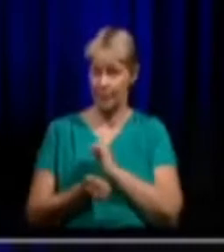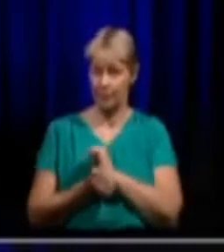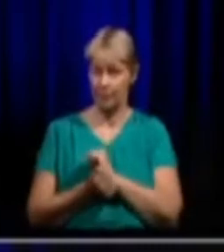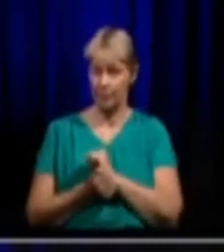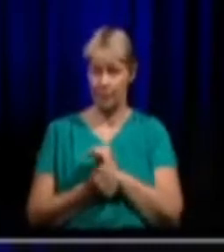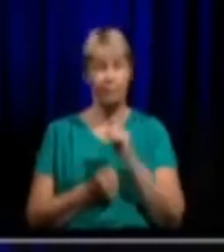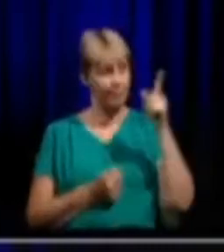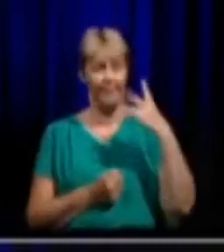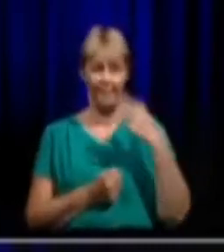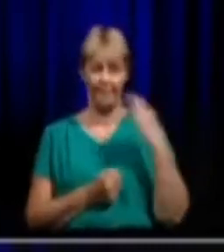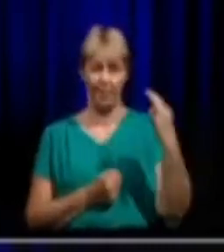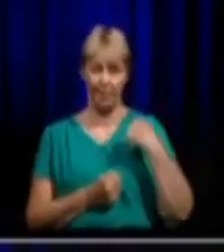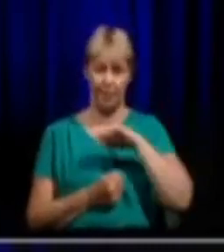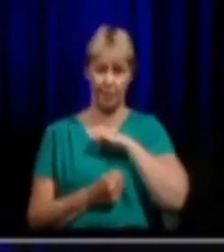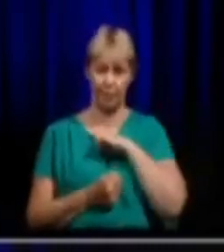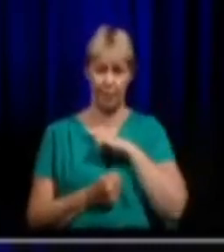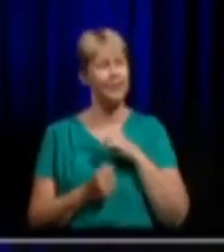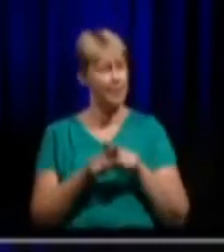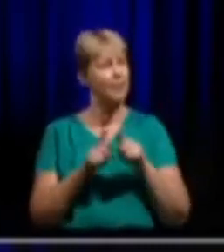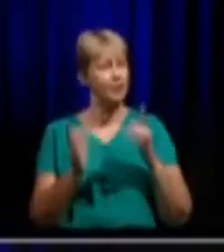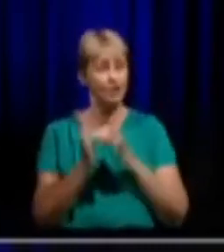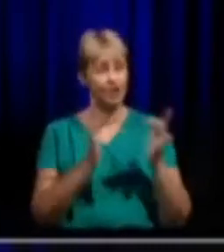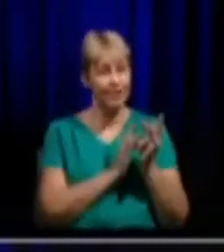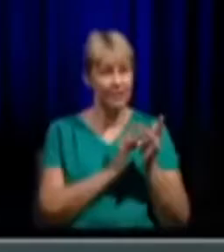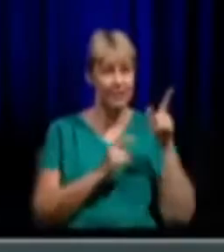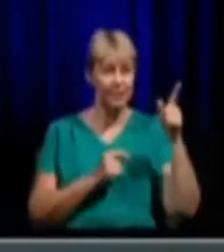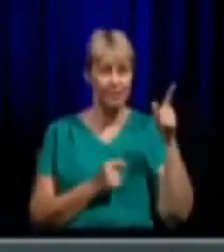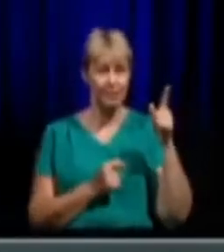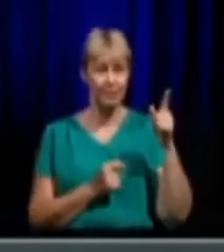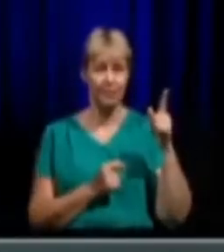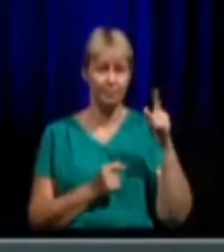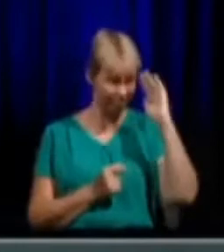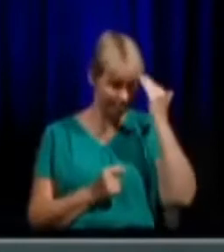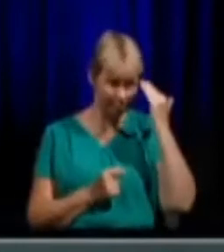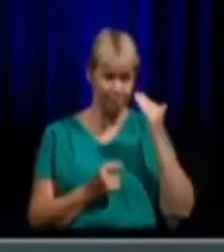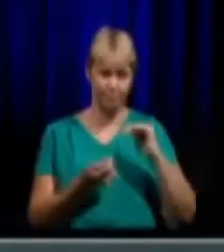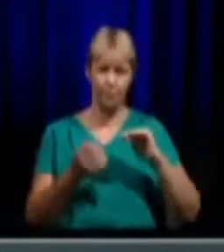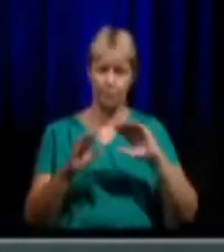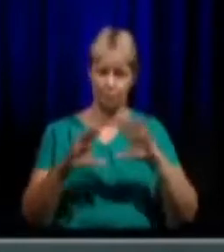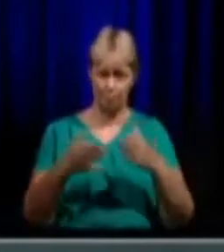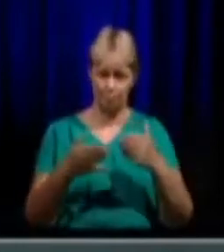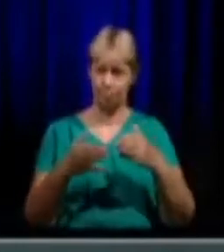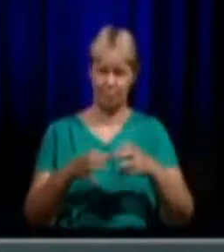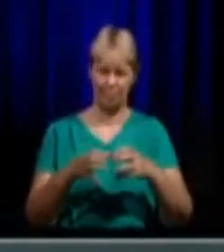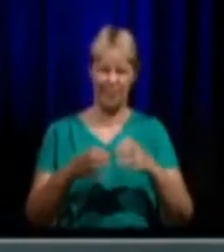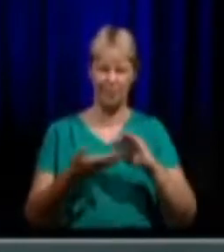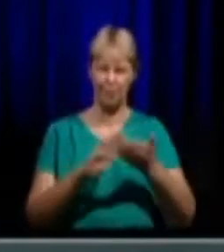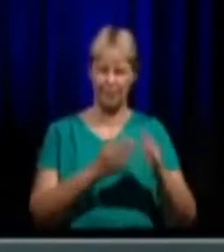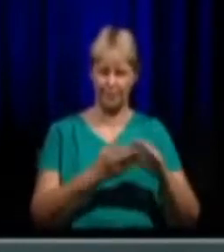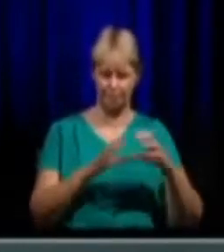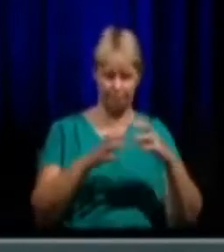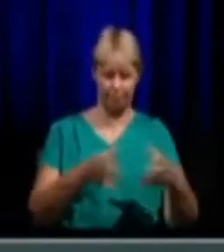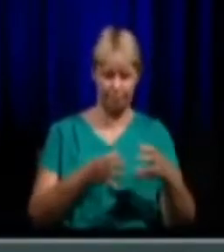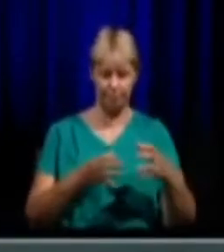So Jesus committed to community. And the experiment I played shows you the power and the influence that our